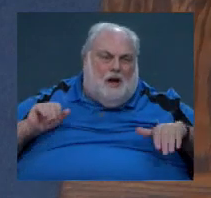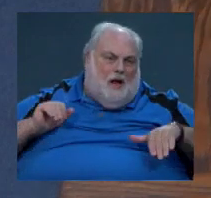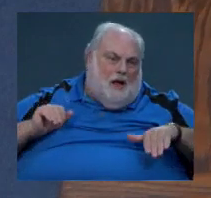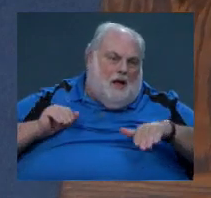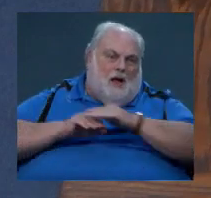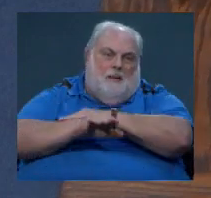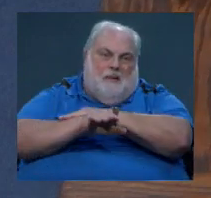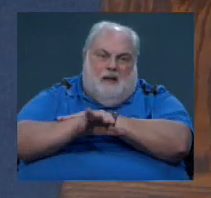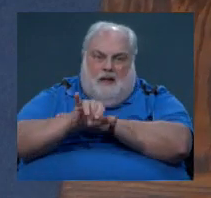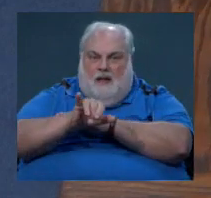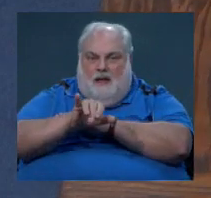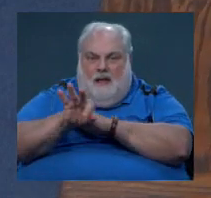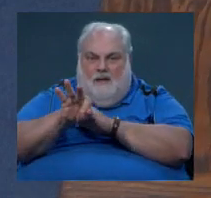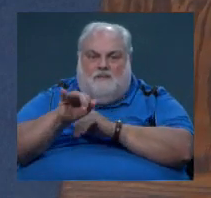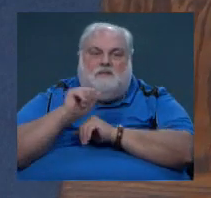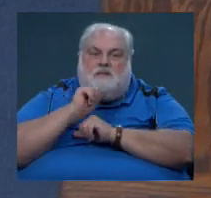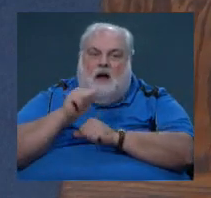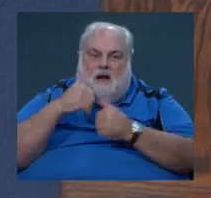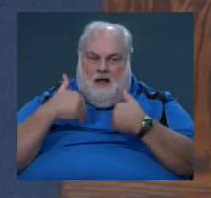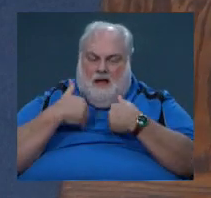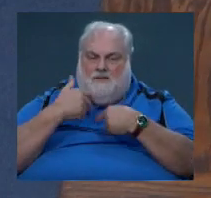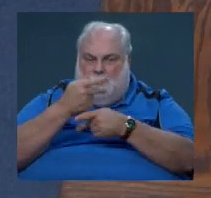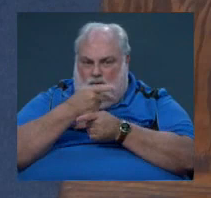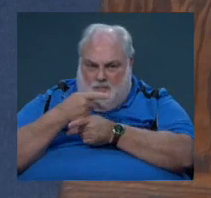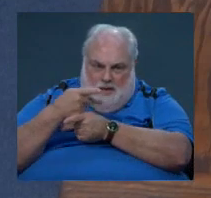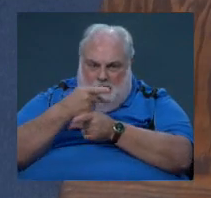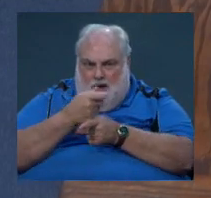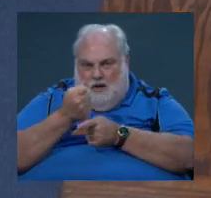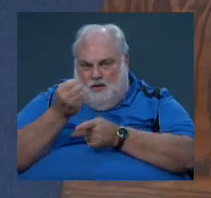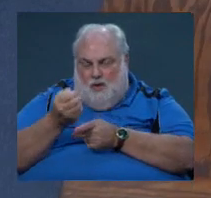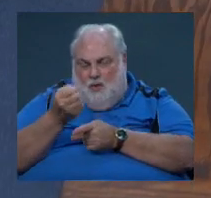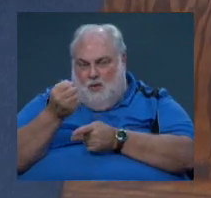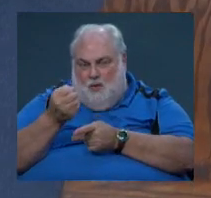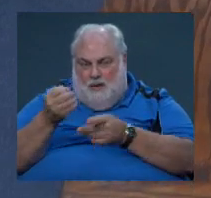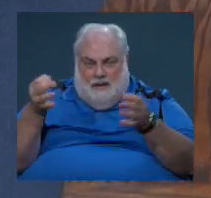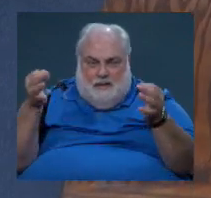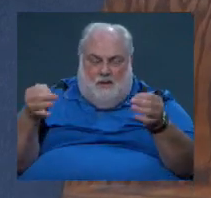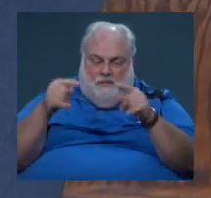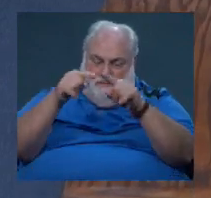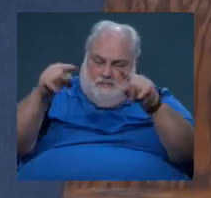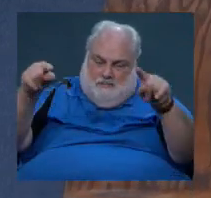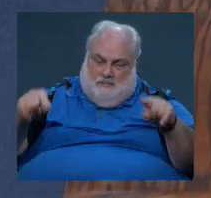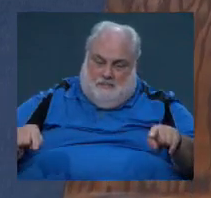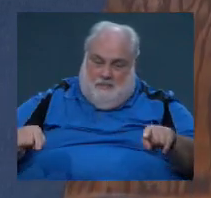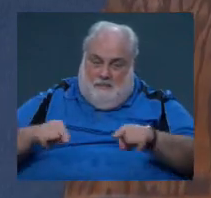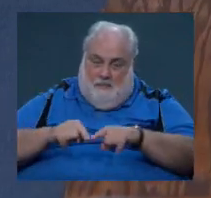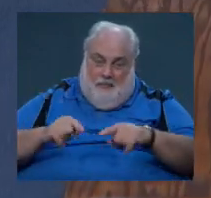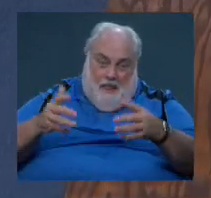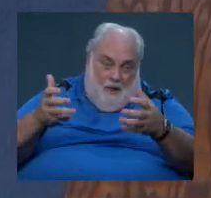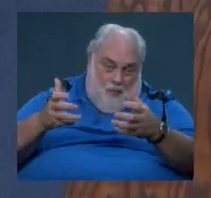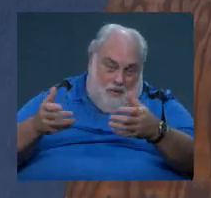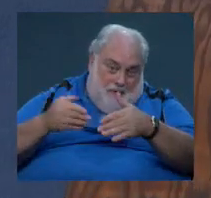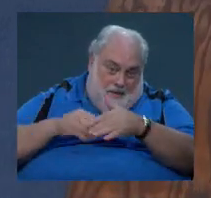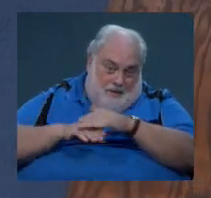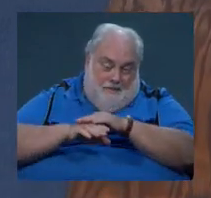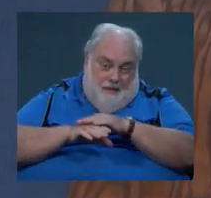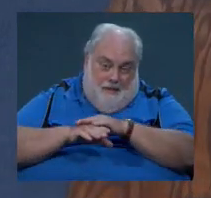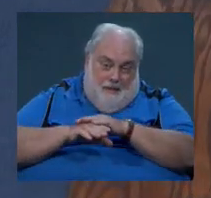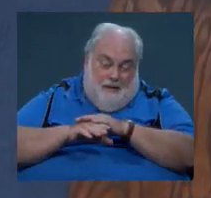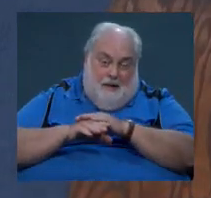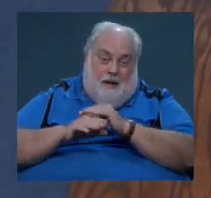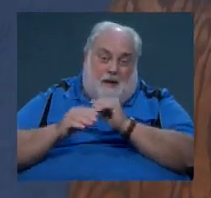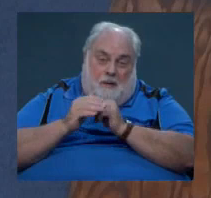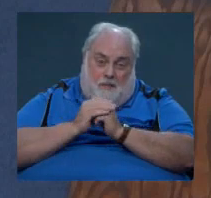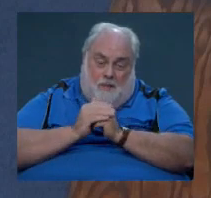if we didn't have supervision. So we said that we would have a sign that if you want to come to the Throne of Grace